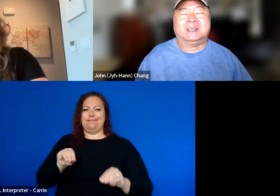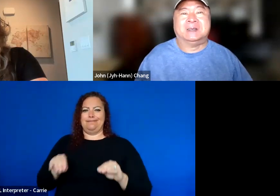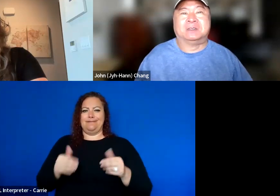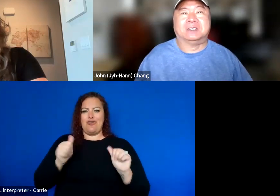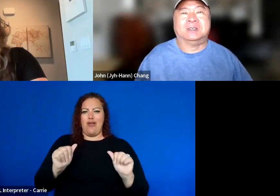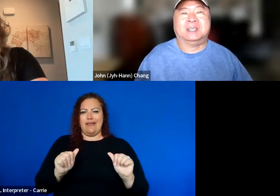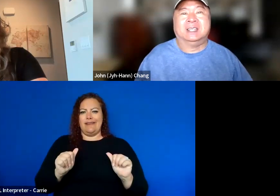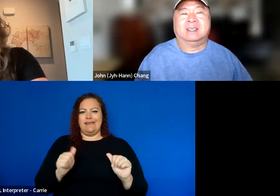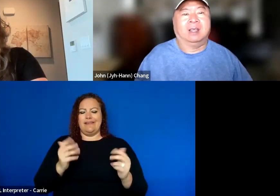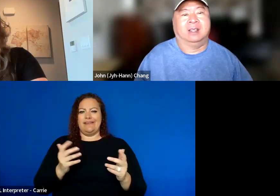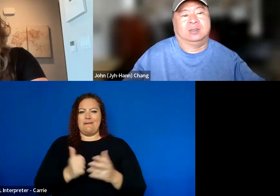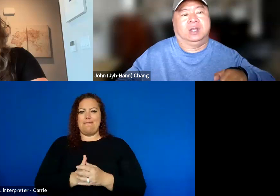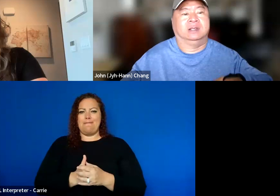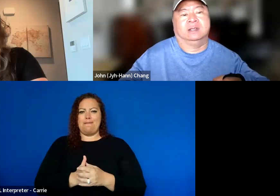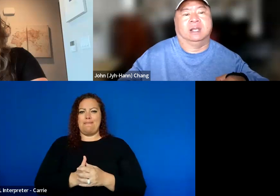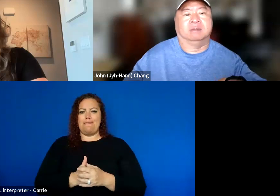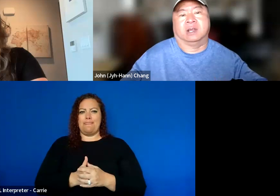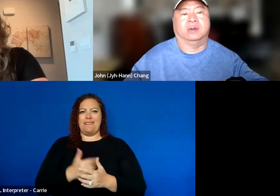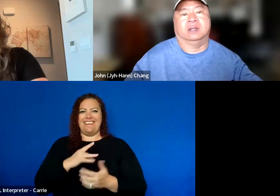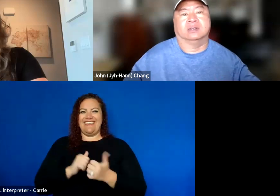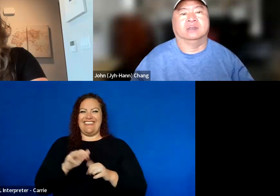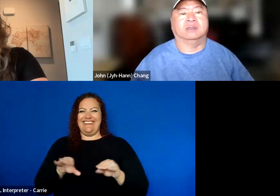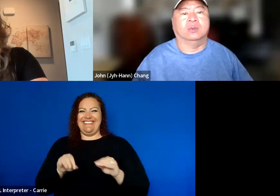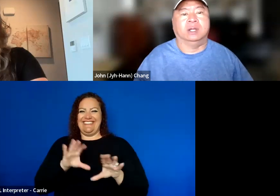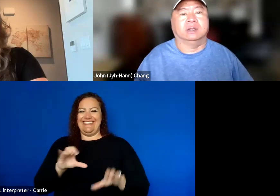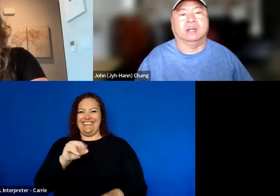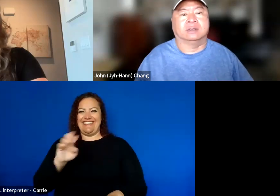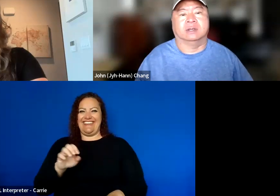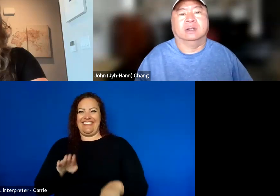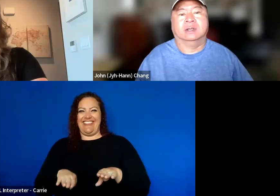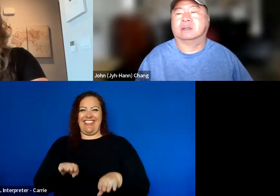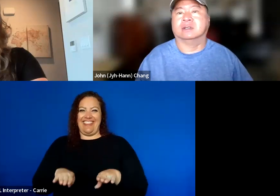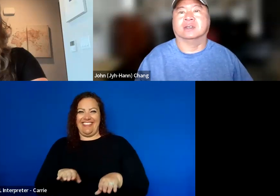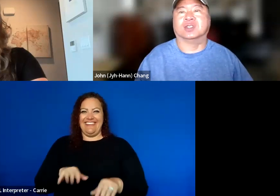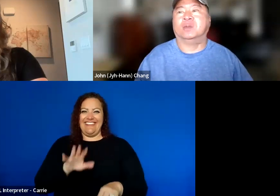So I like the way you did that, Carrie, the shifting weight thing. That's